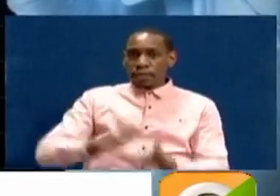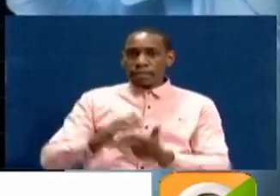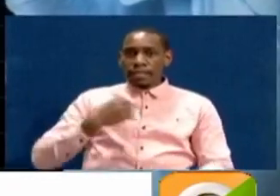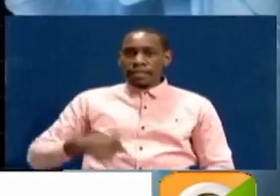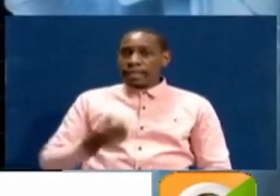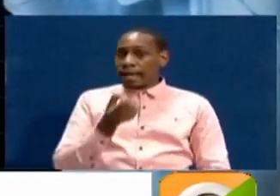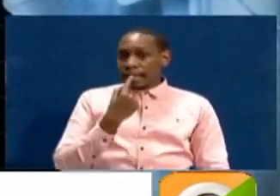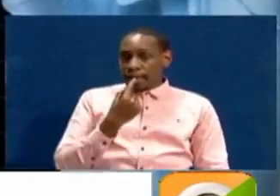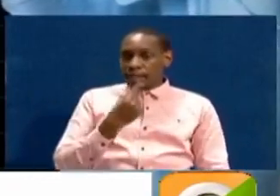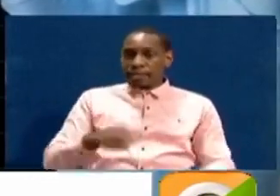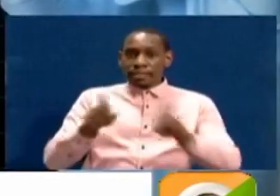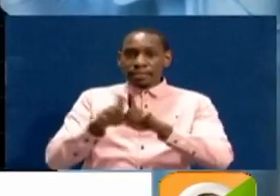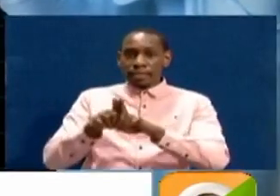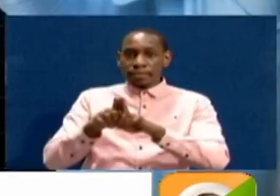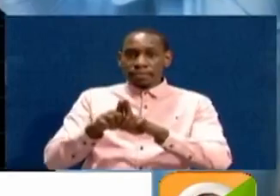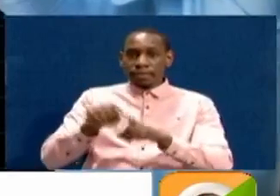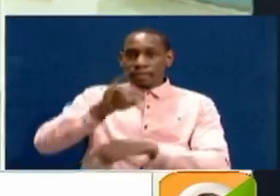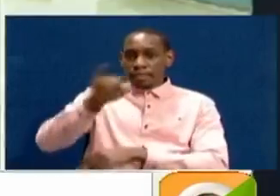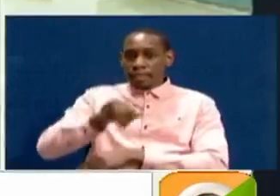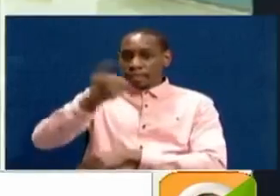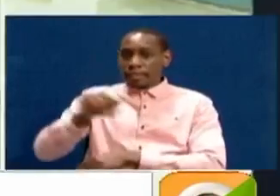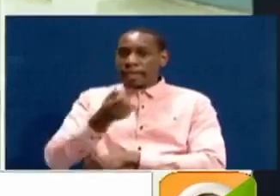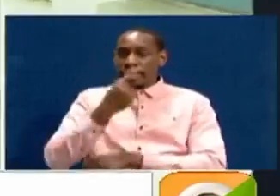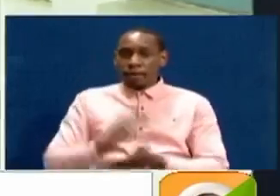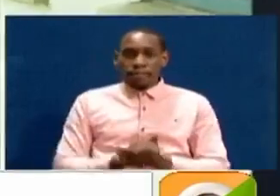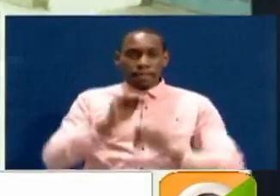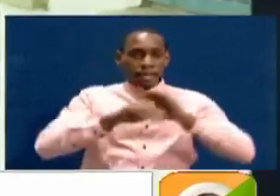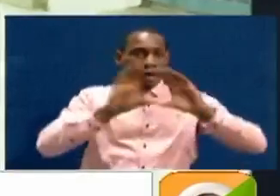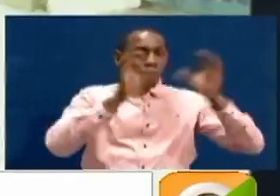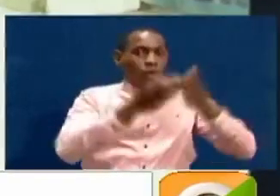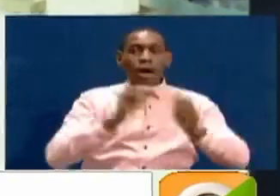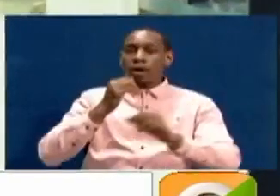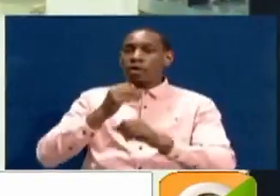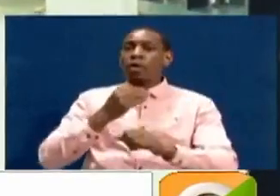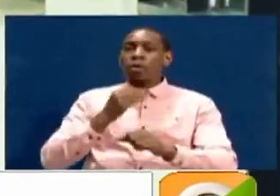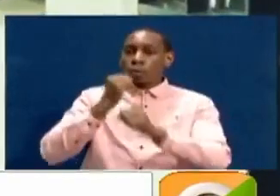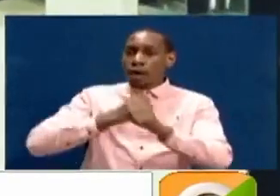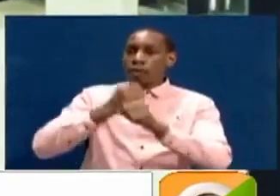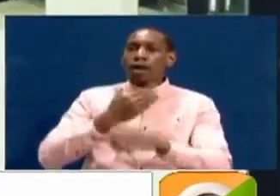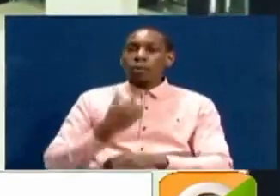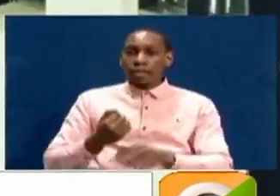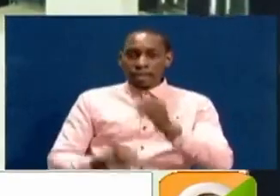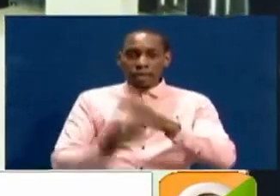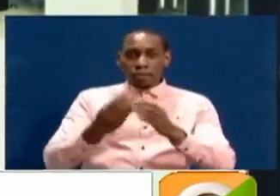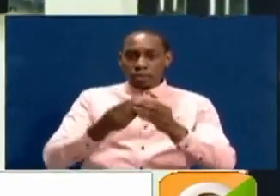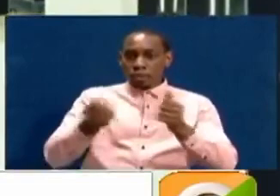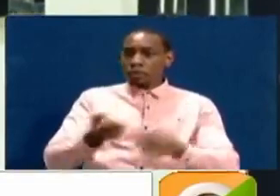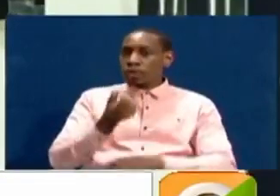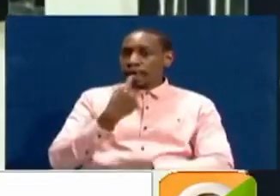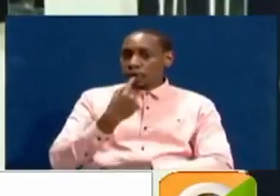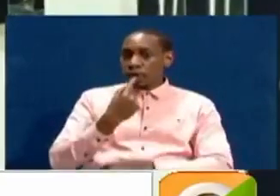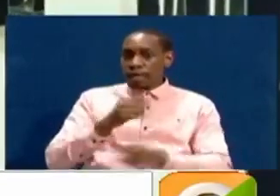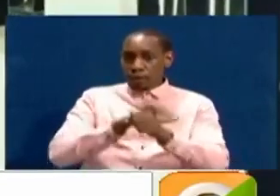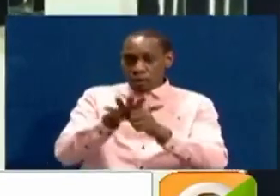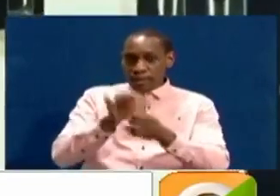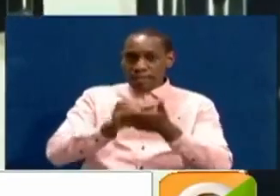Chinese-based CanSinoBio, as well as Johnson & Johnson. The entire world is in a race to find an antidote to the coronavirus that has wreaked